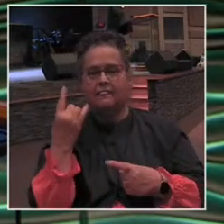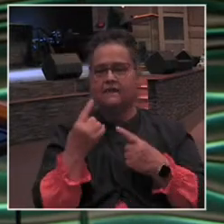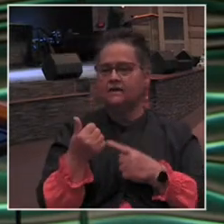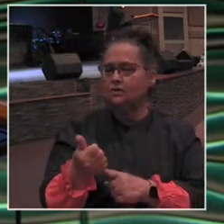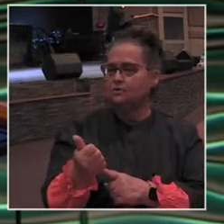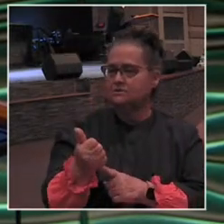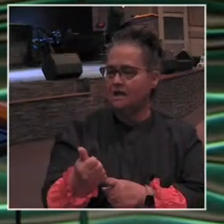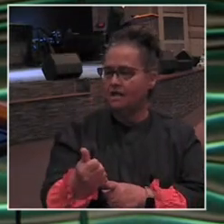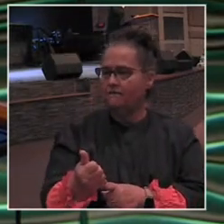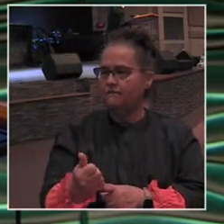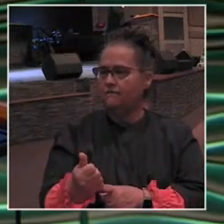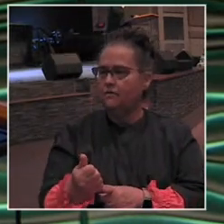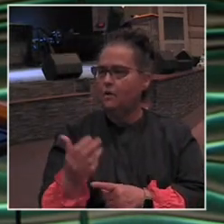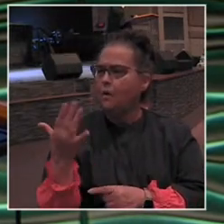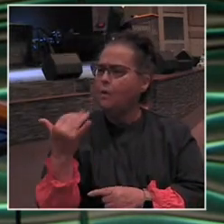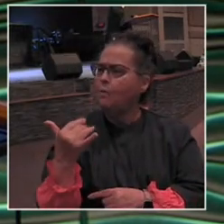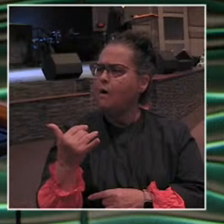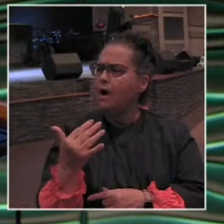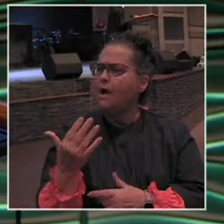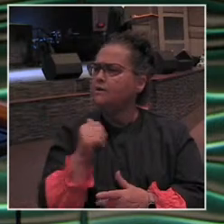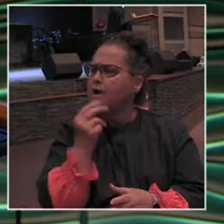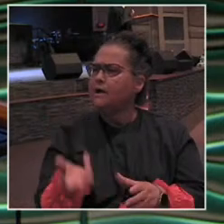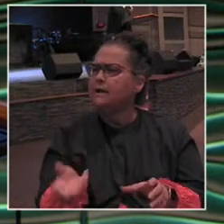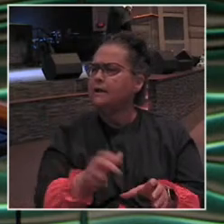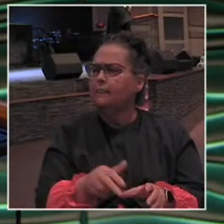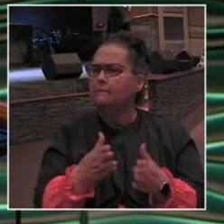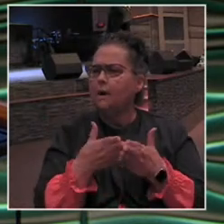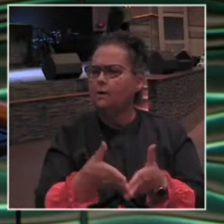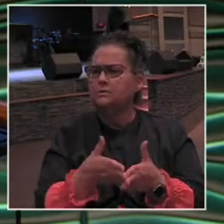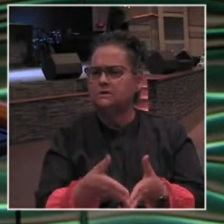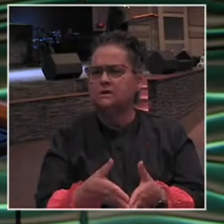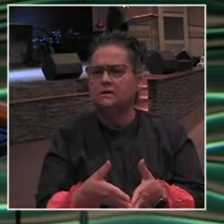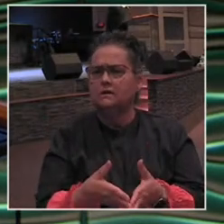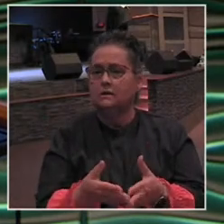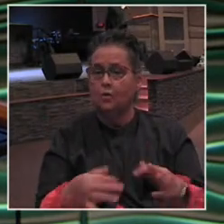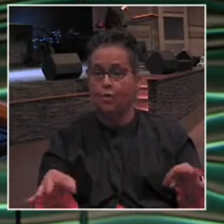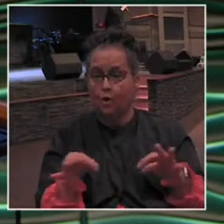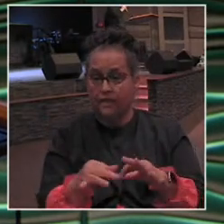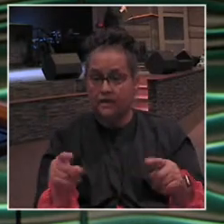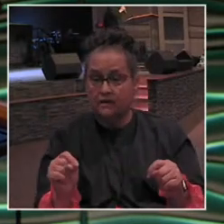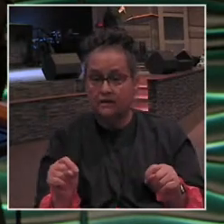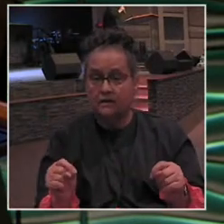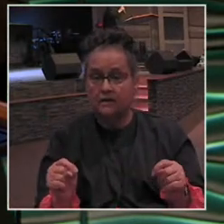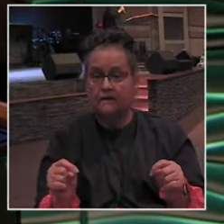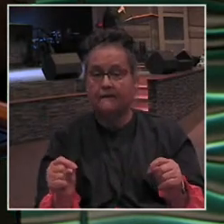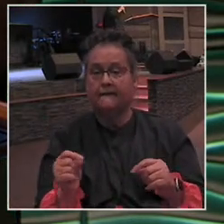today. What's holding you back from getting on the boat? Is it worth it?